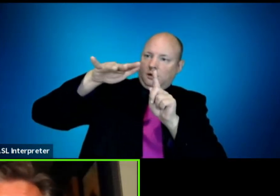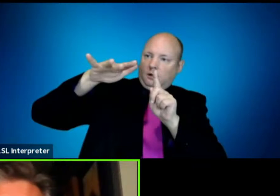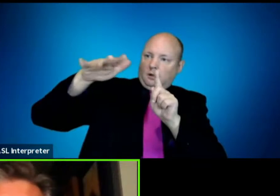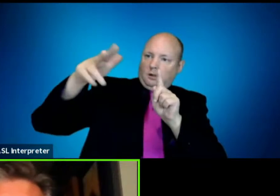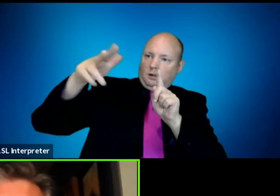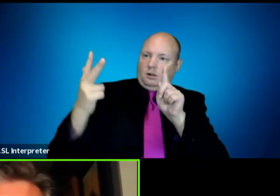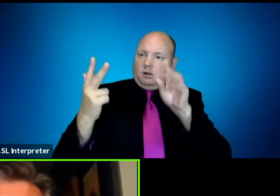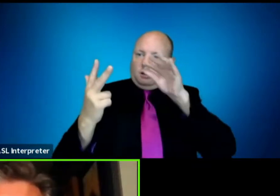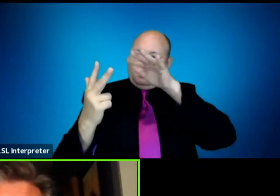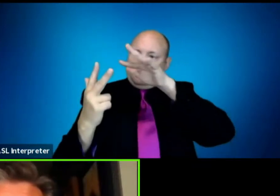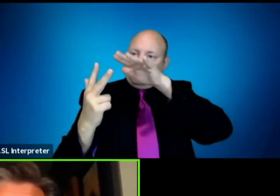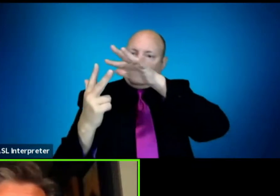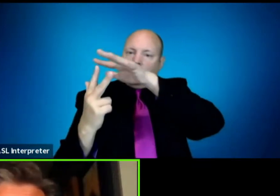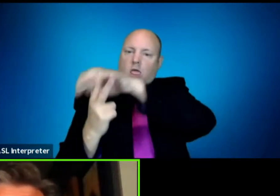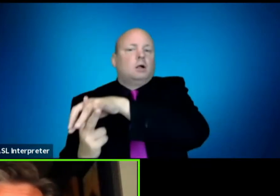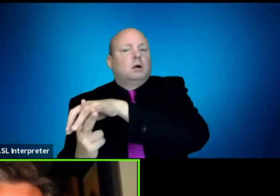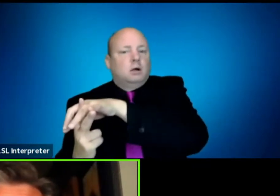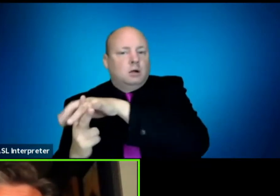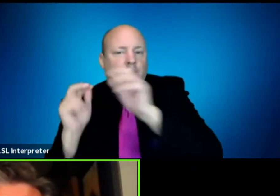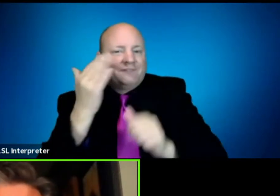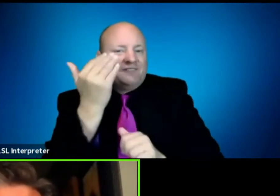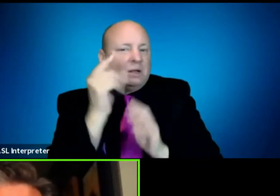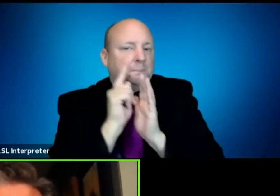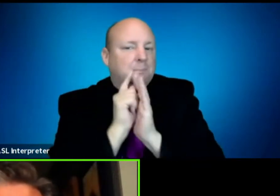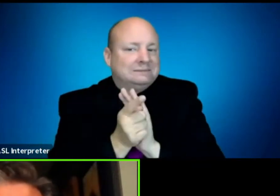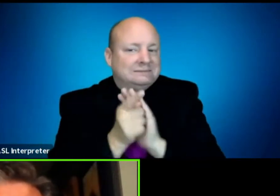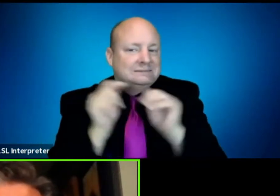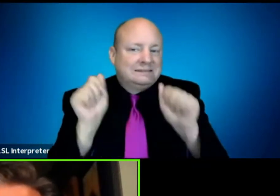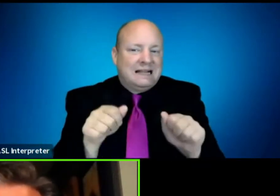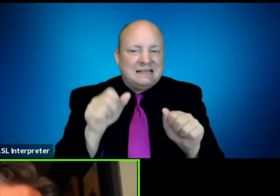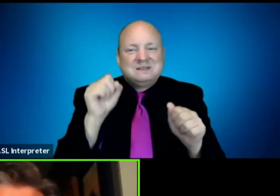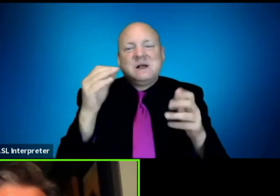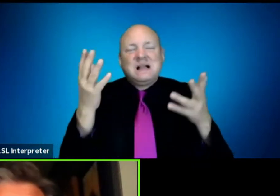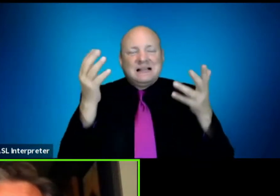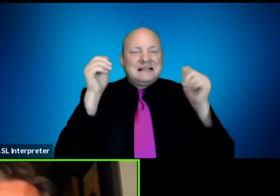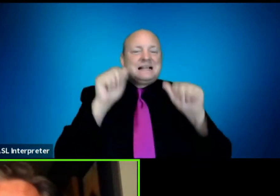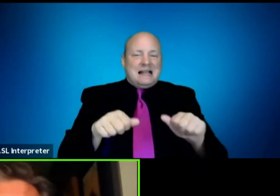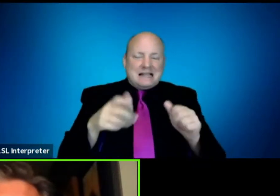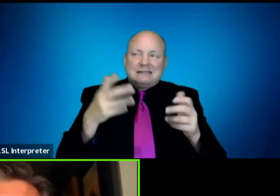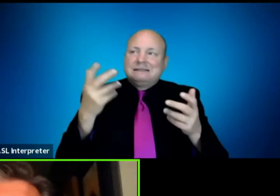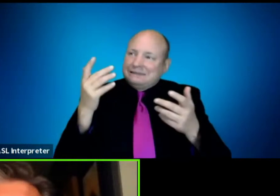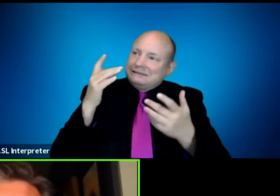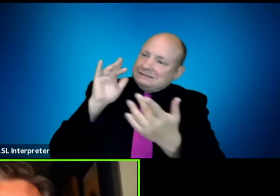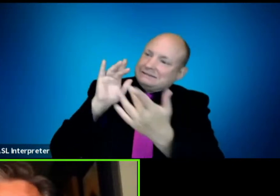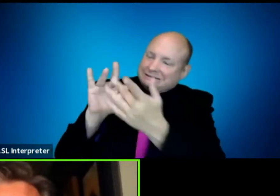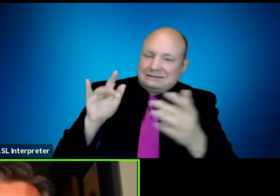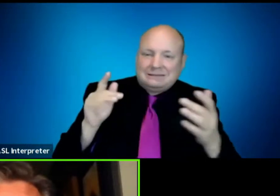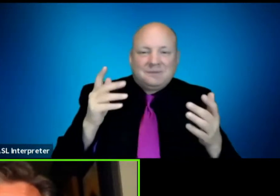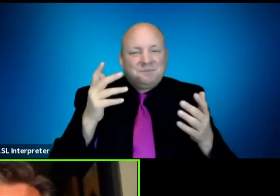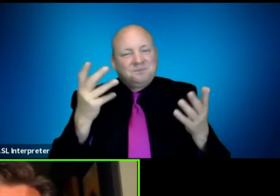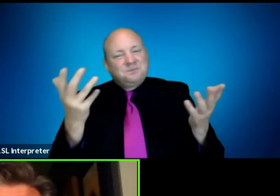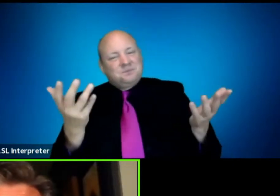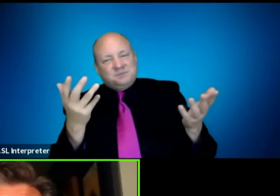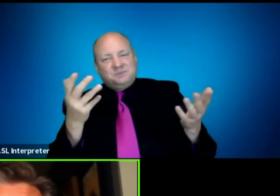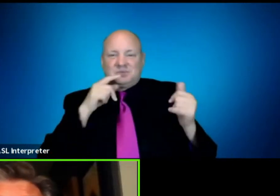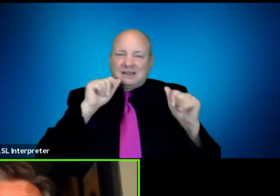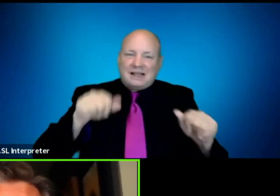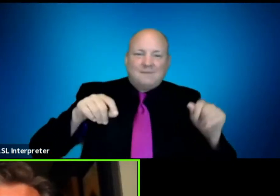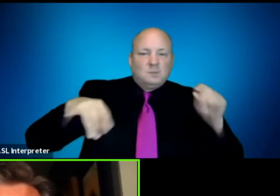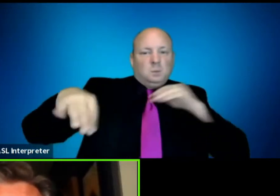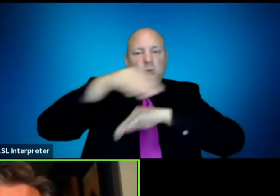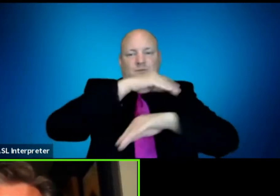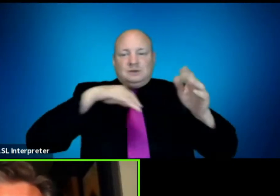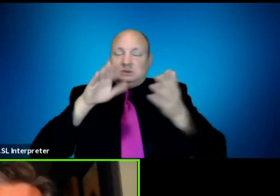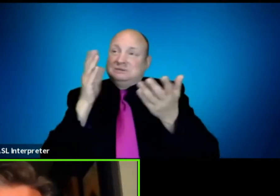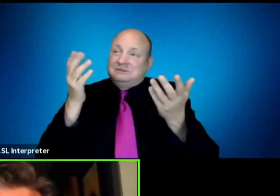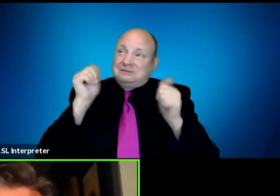have to prevent spread in schools. And that's why I can confidently say, and our education partners can confidently say, that